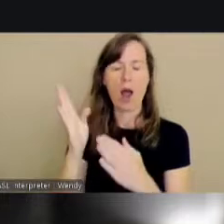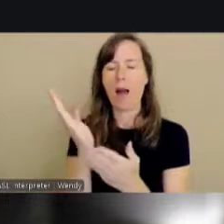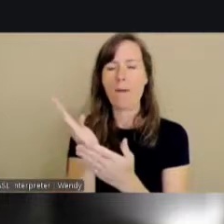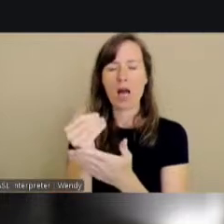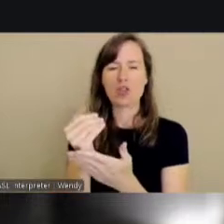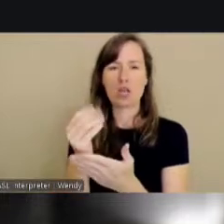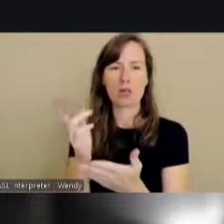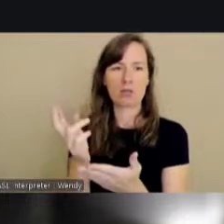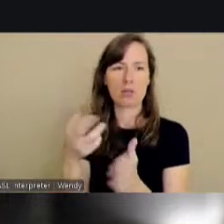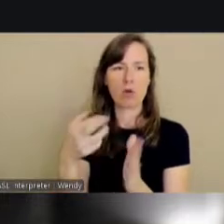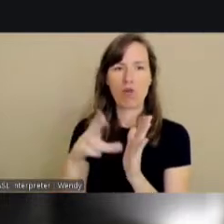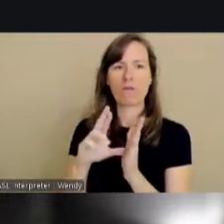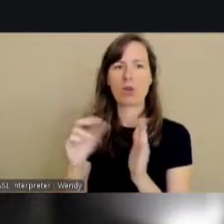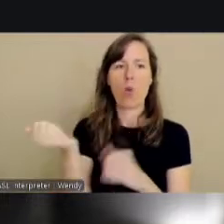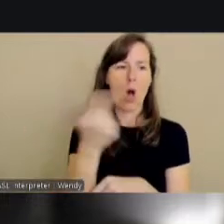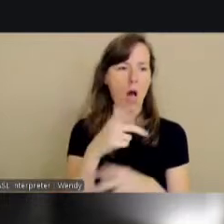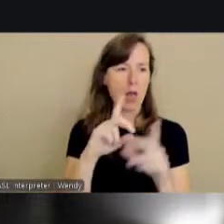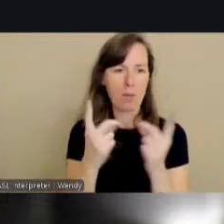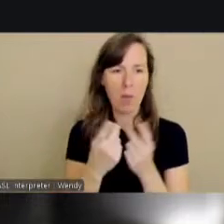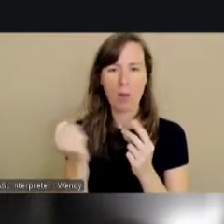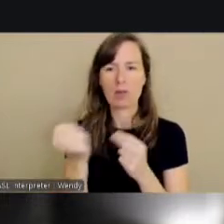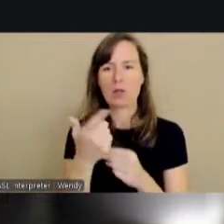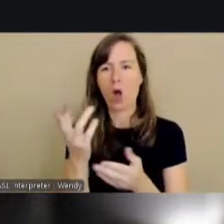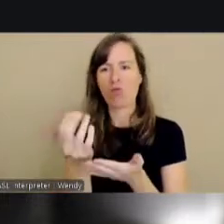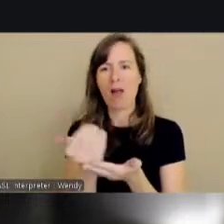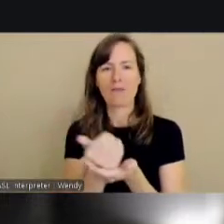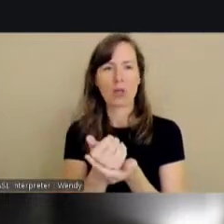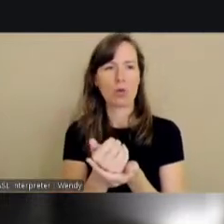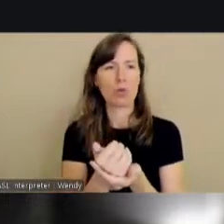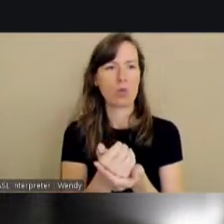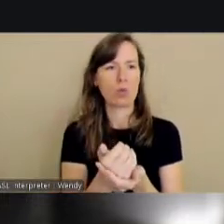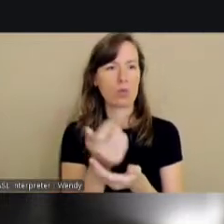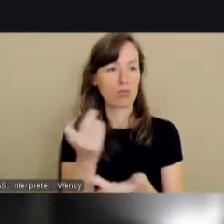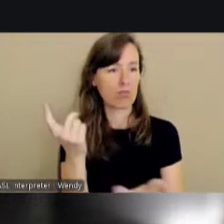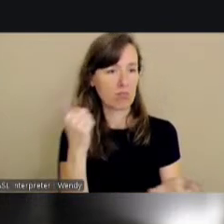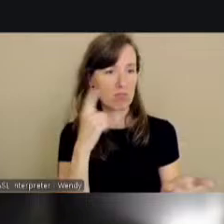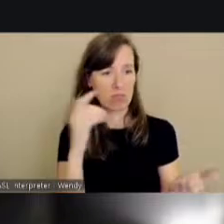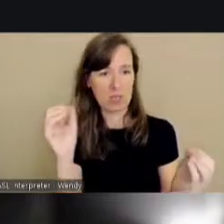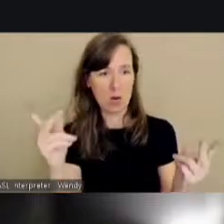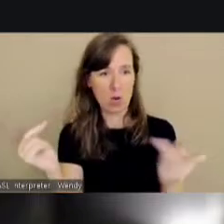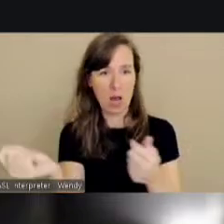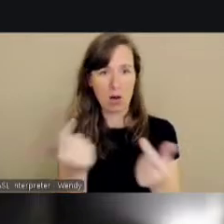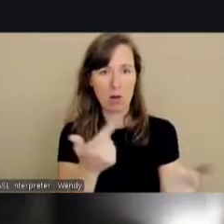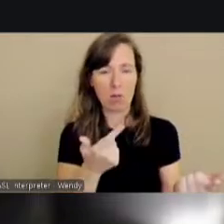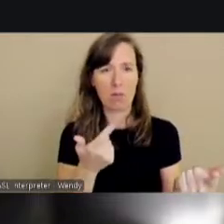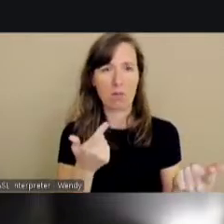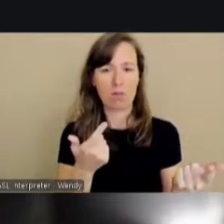all departments and revenue. Does that sound okay, council?